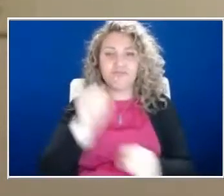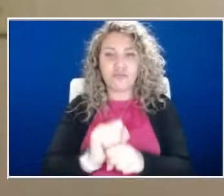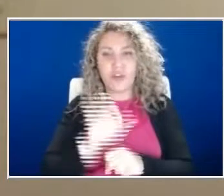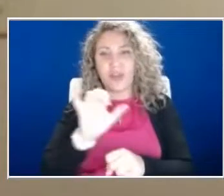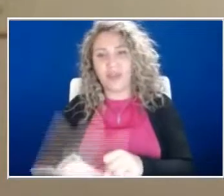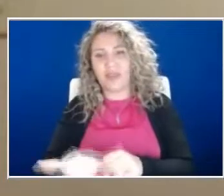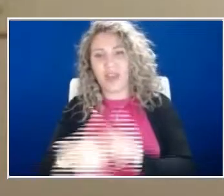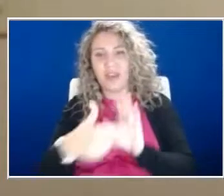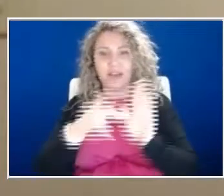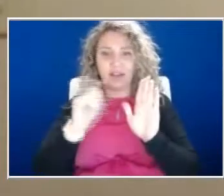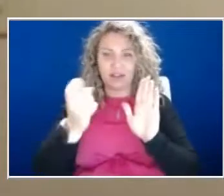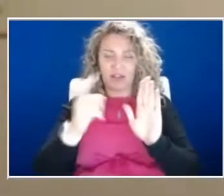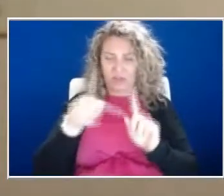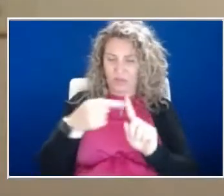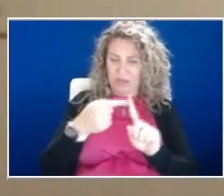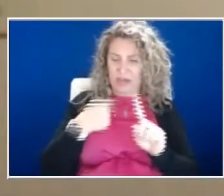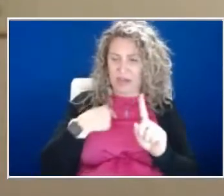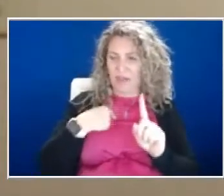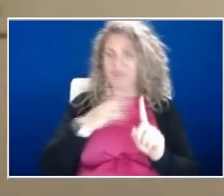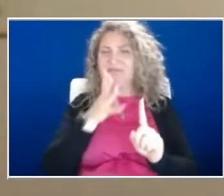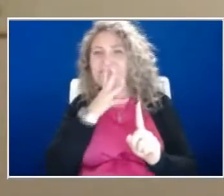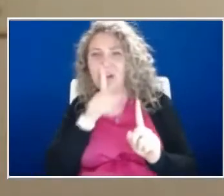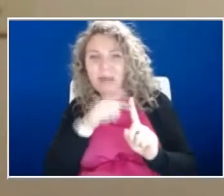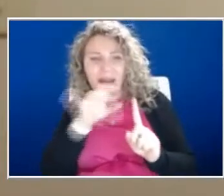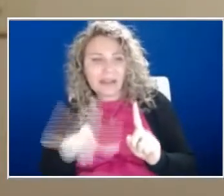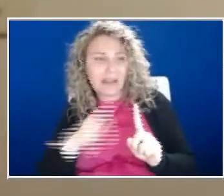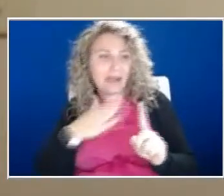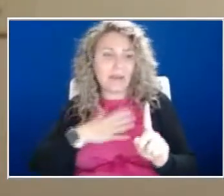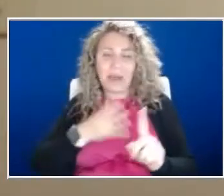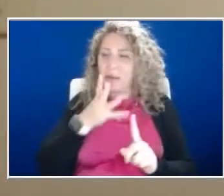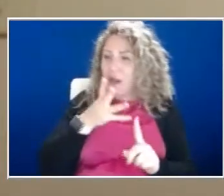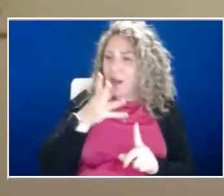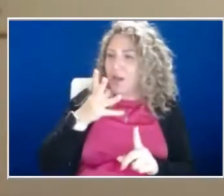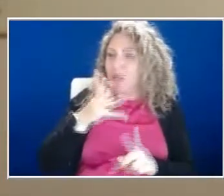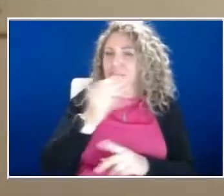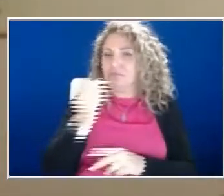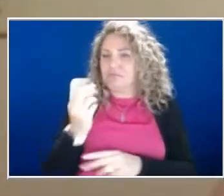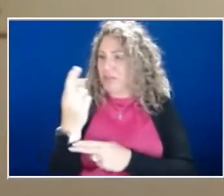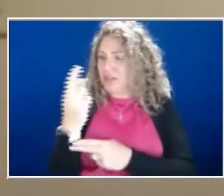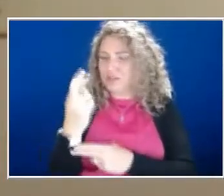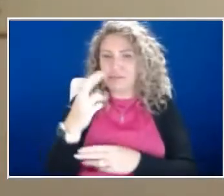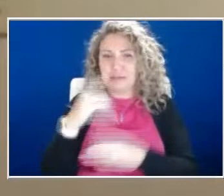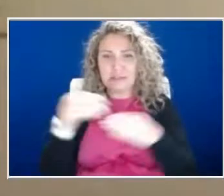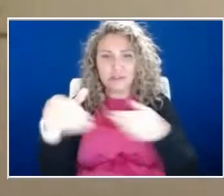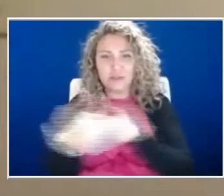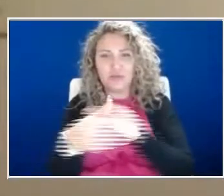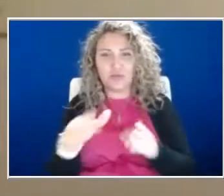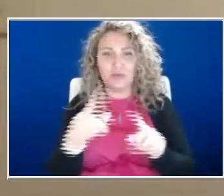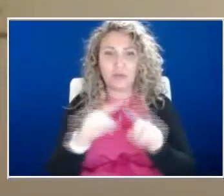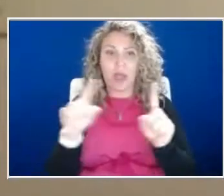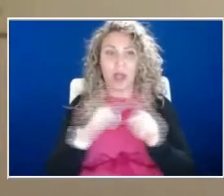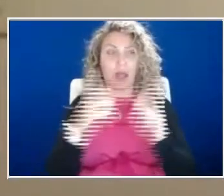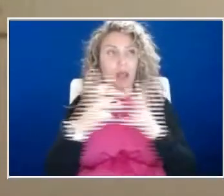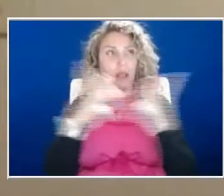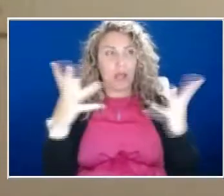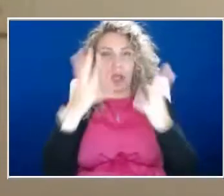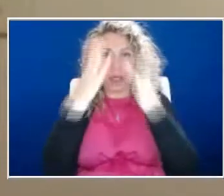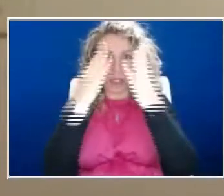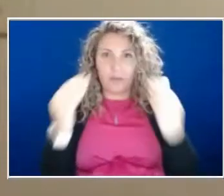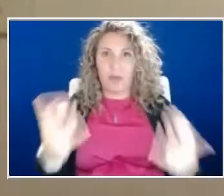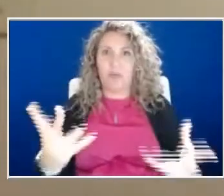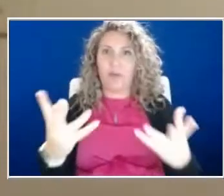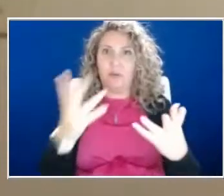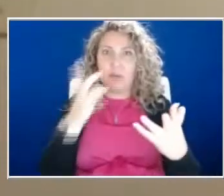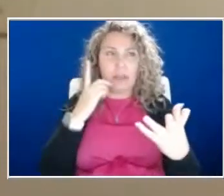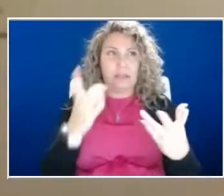cancer diagnosis, I had my mom in the room, my best girlfriend in the room, but there was a lot of information being taken in at the time,